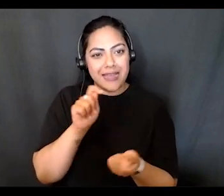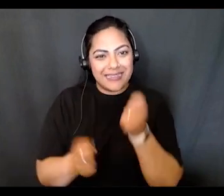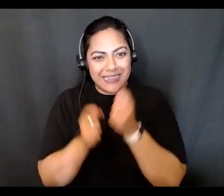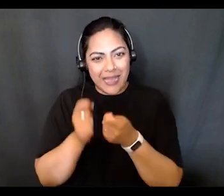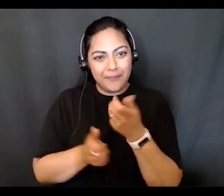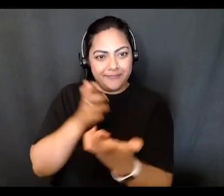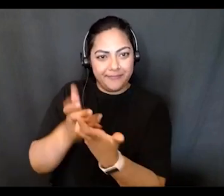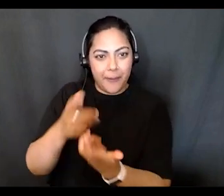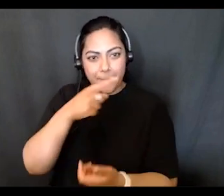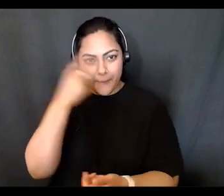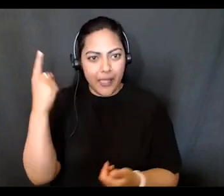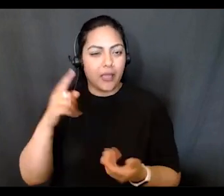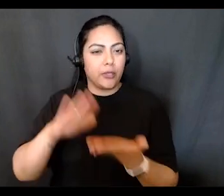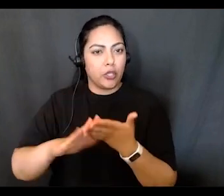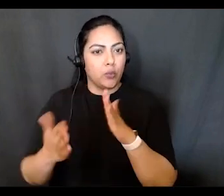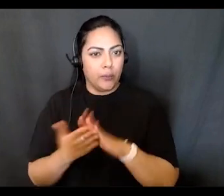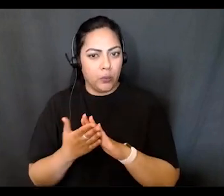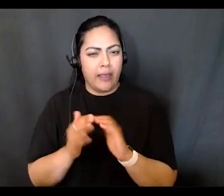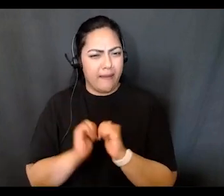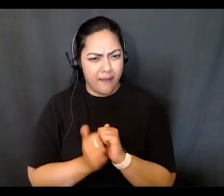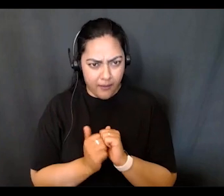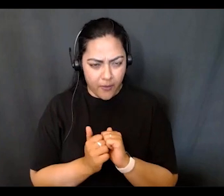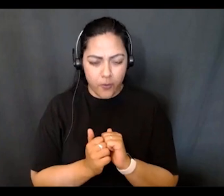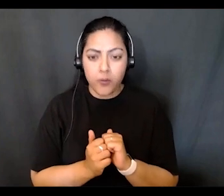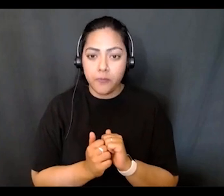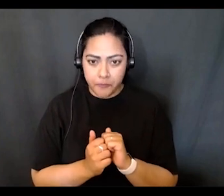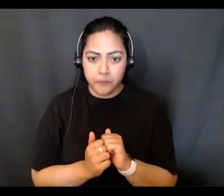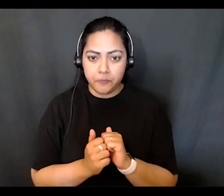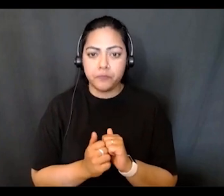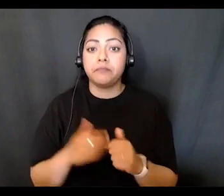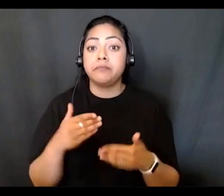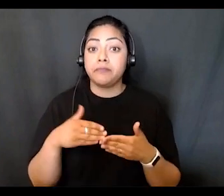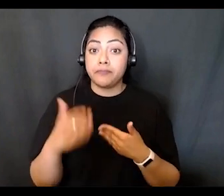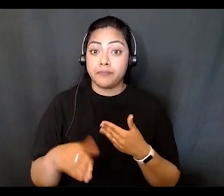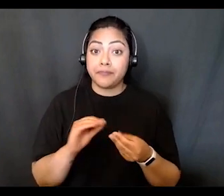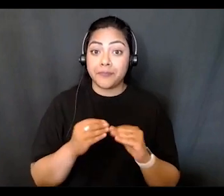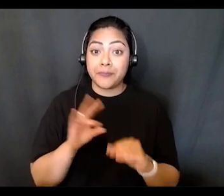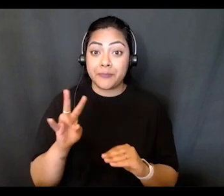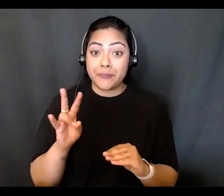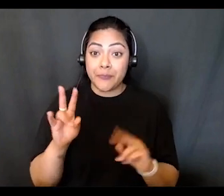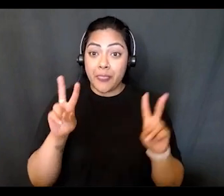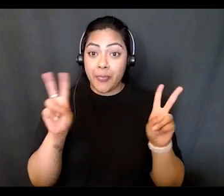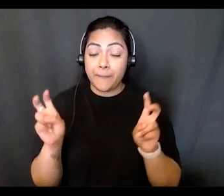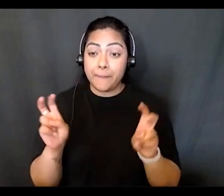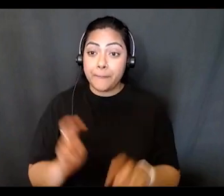approaches to Black communities. Theme 7, please.